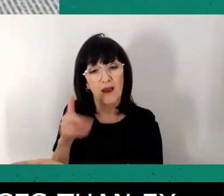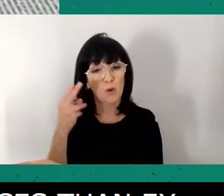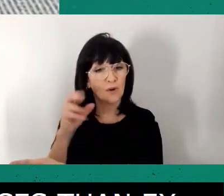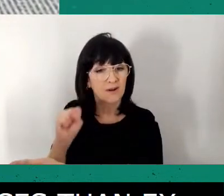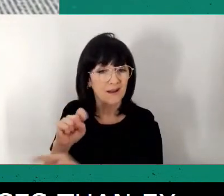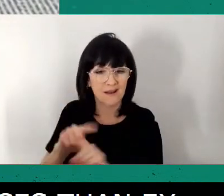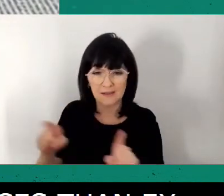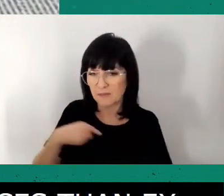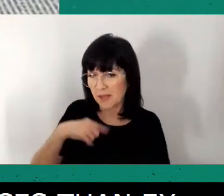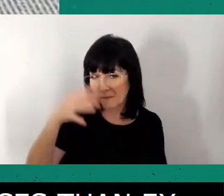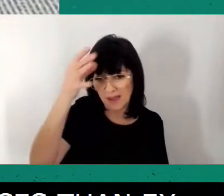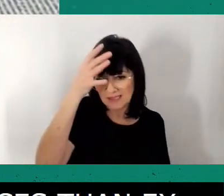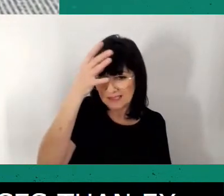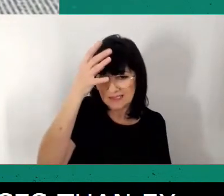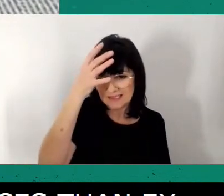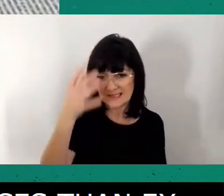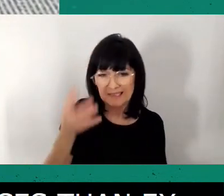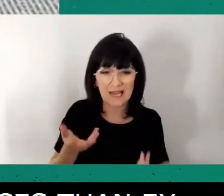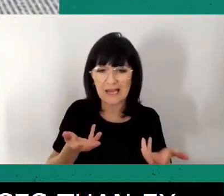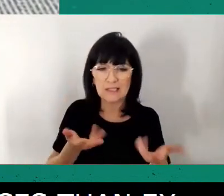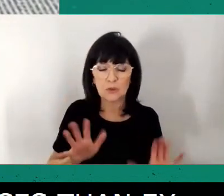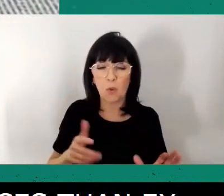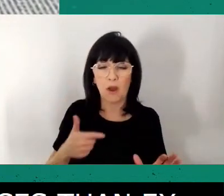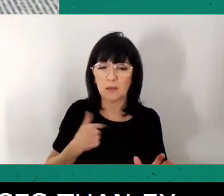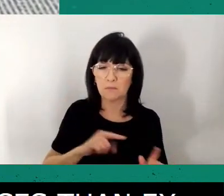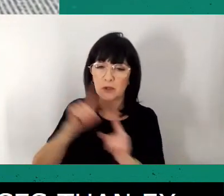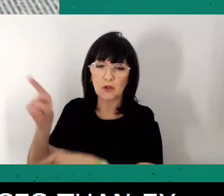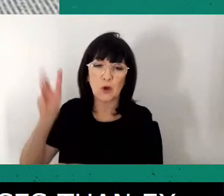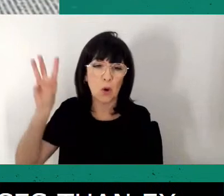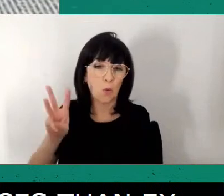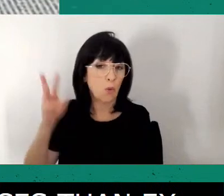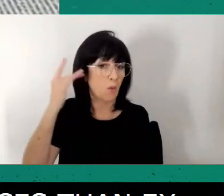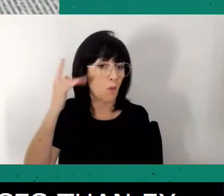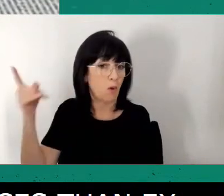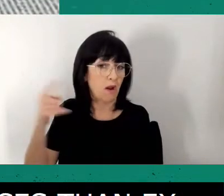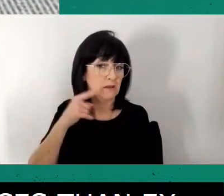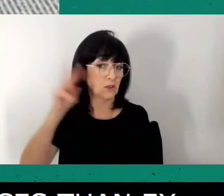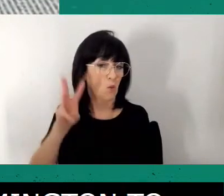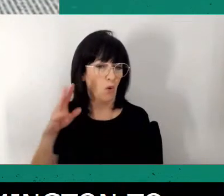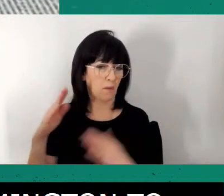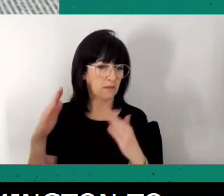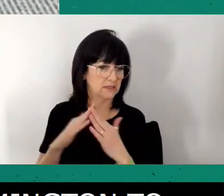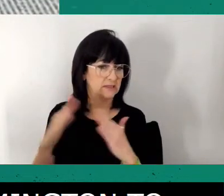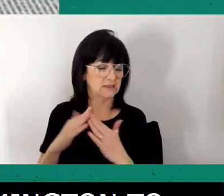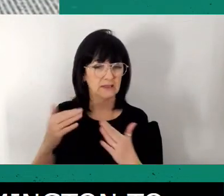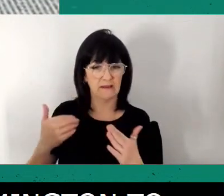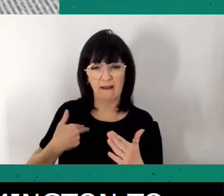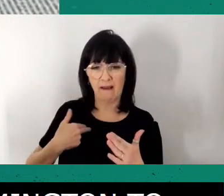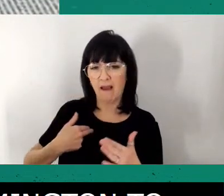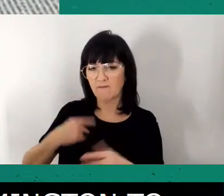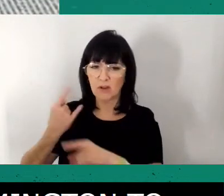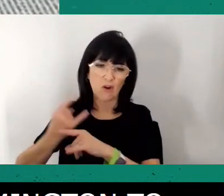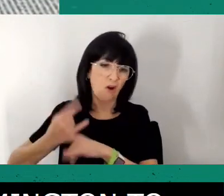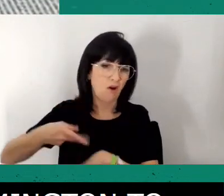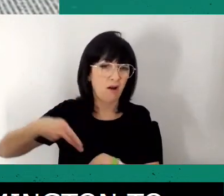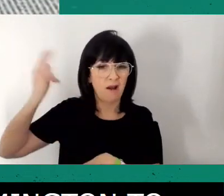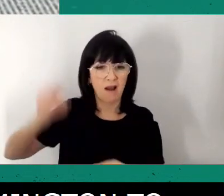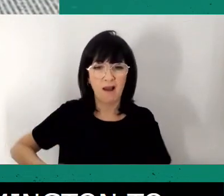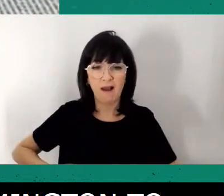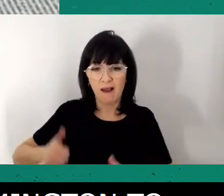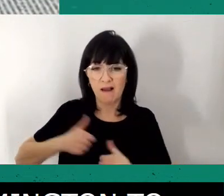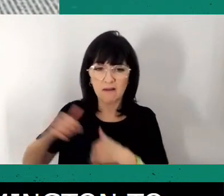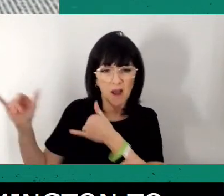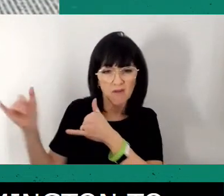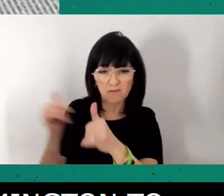get caught up in that nightlife in Wilmington. And since he's in his grave now, I can tell you that the reason he didn't want me to go was